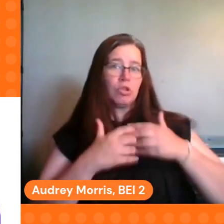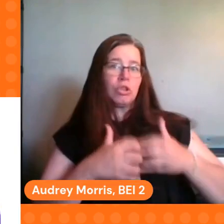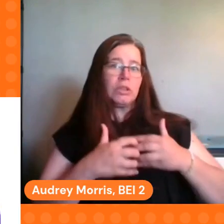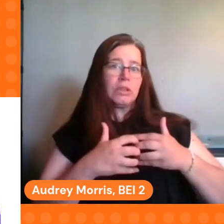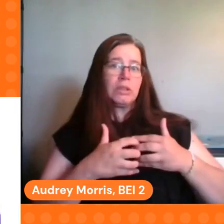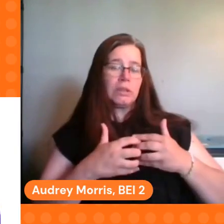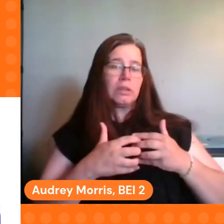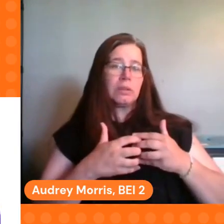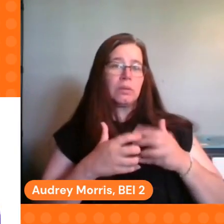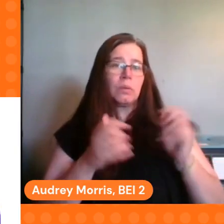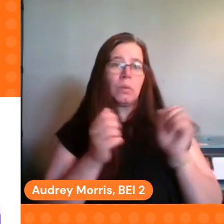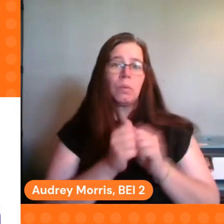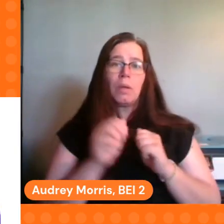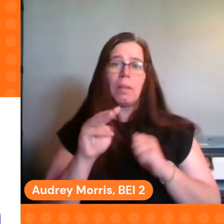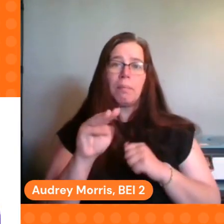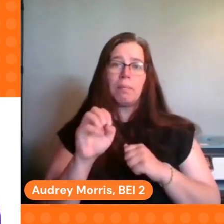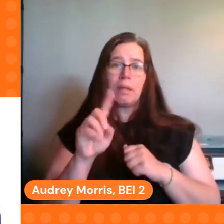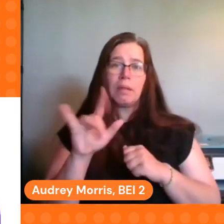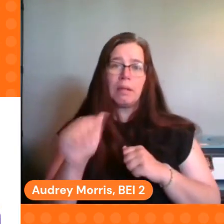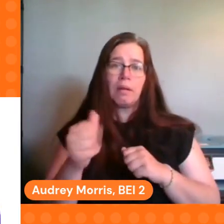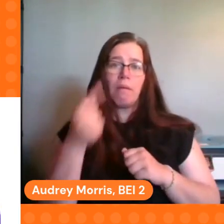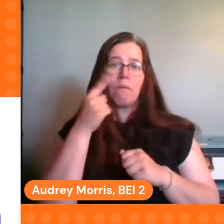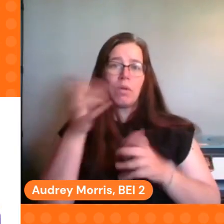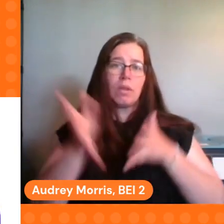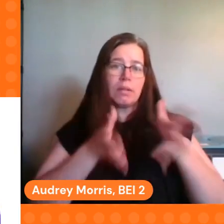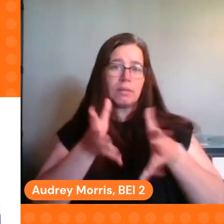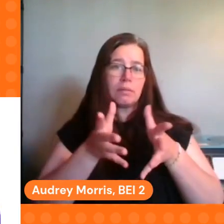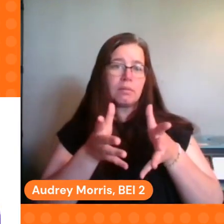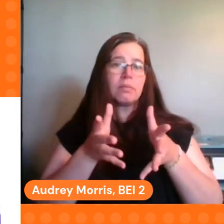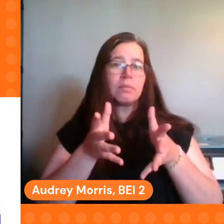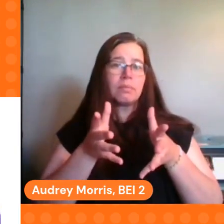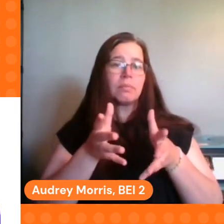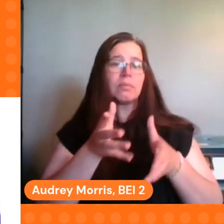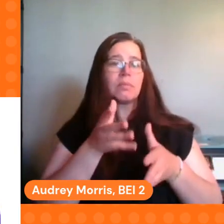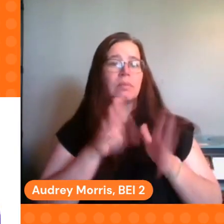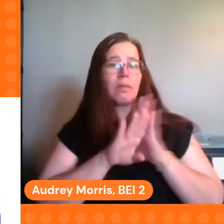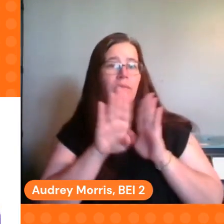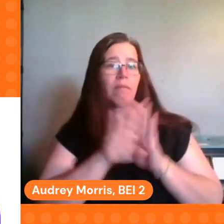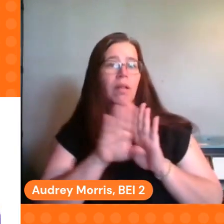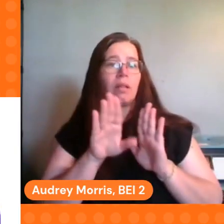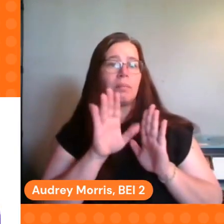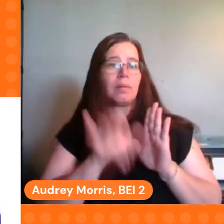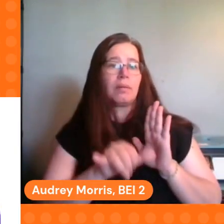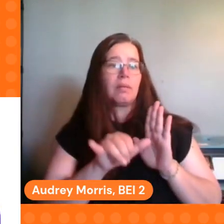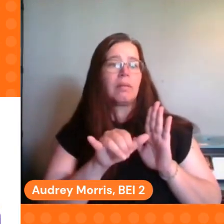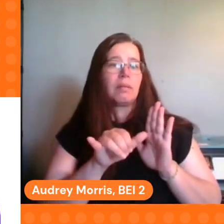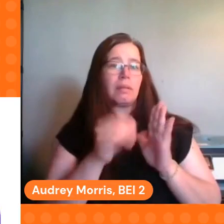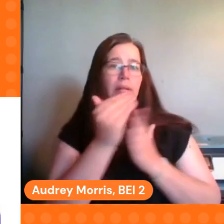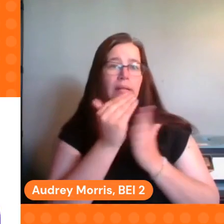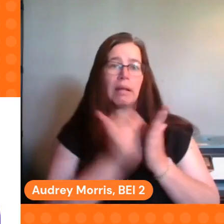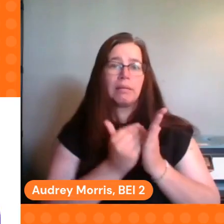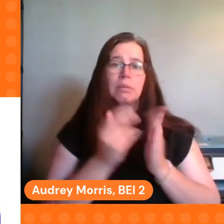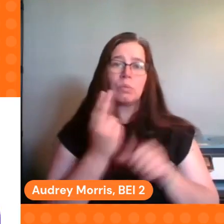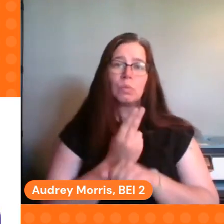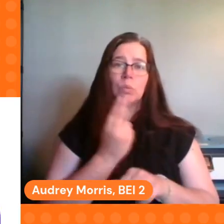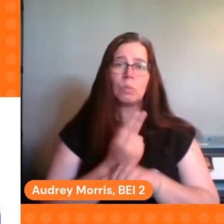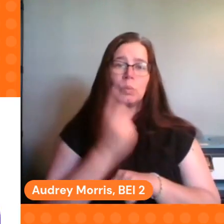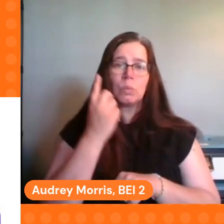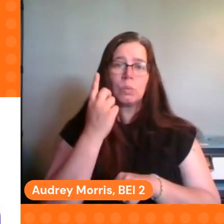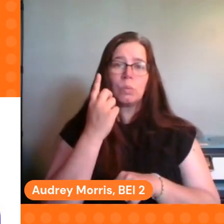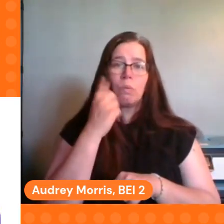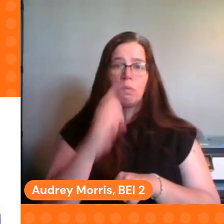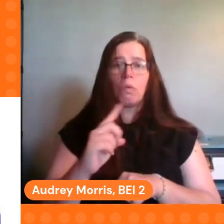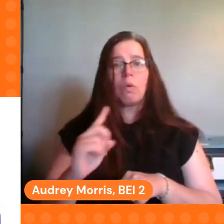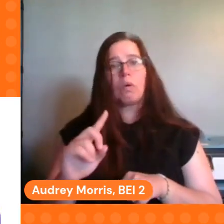with the media that we get for the Tanzanian language, and developing the curriculum or the lesson units that we use not only for